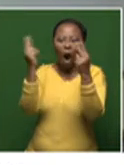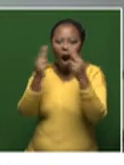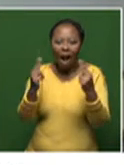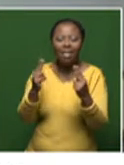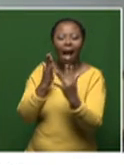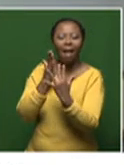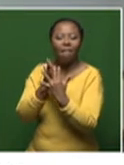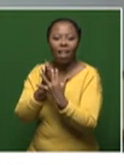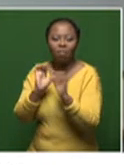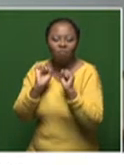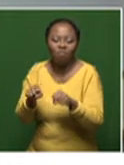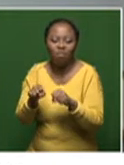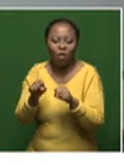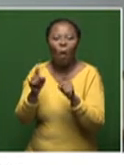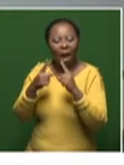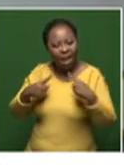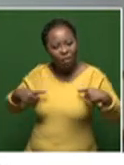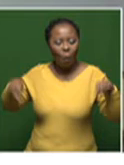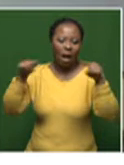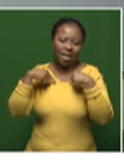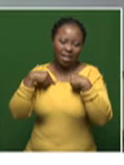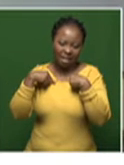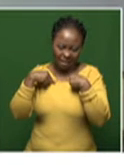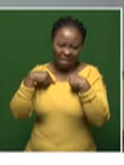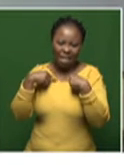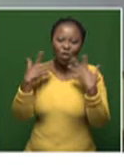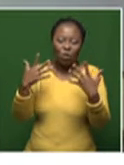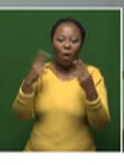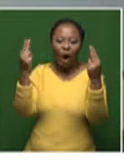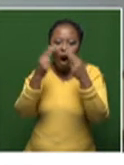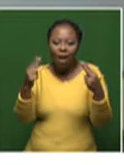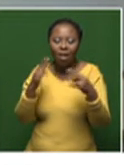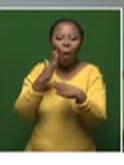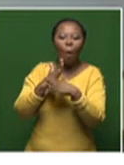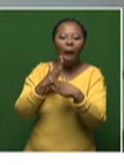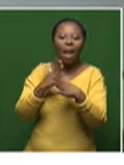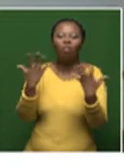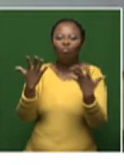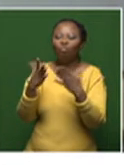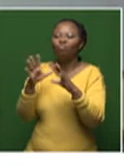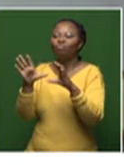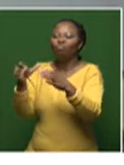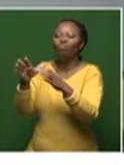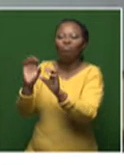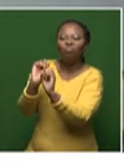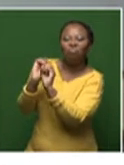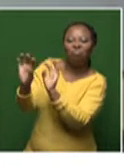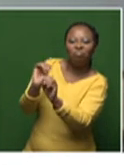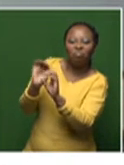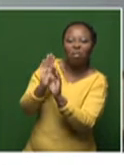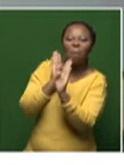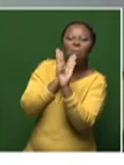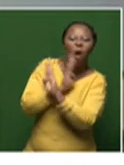everyone. Often, we make work as artists and our work goes into these collections,